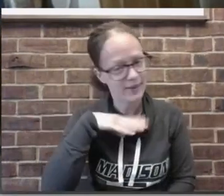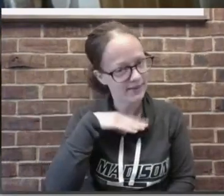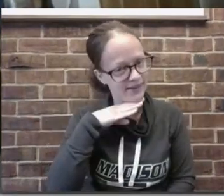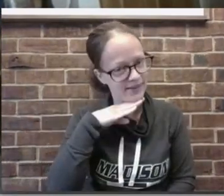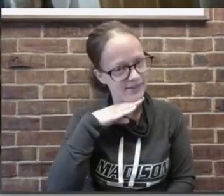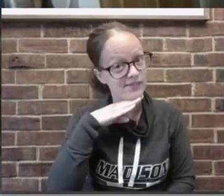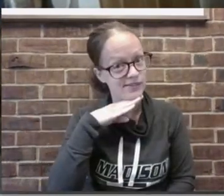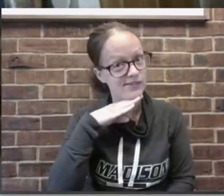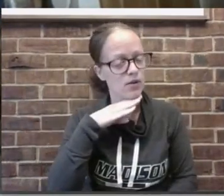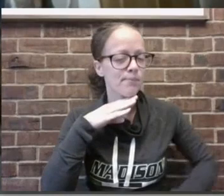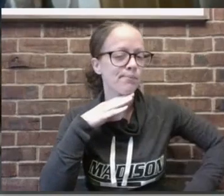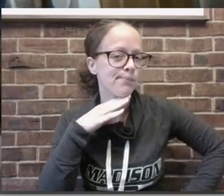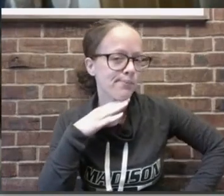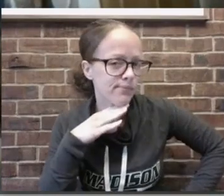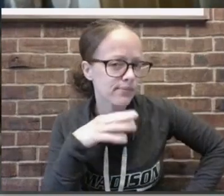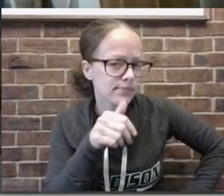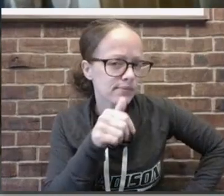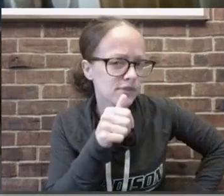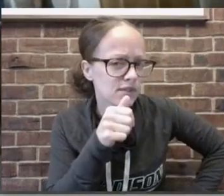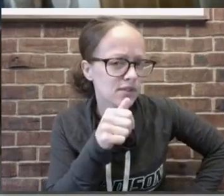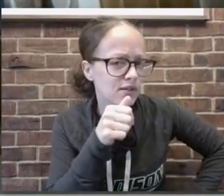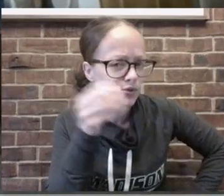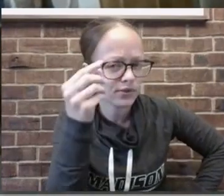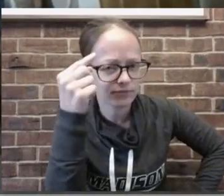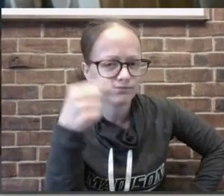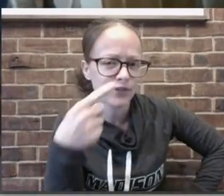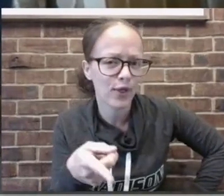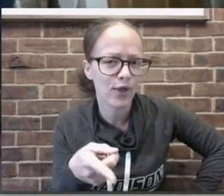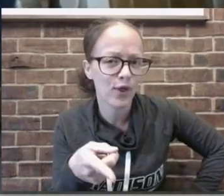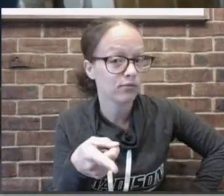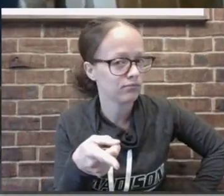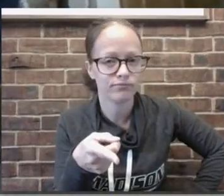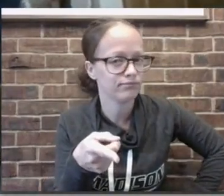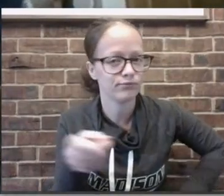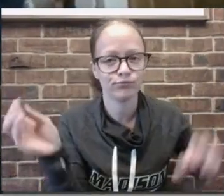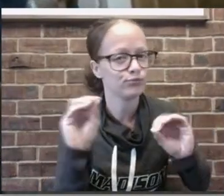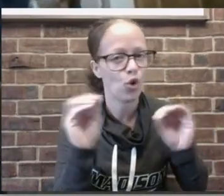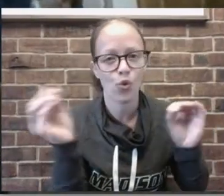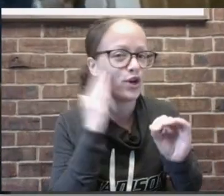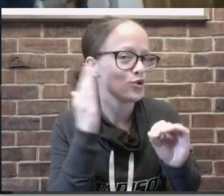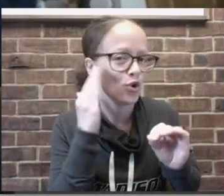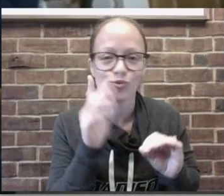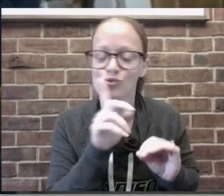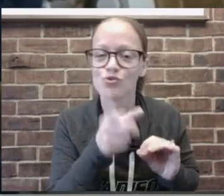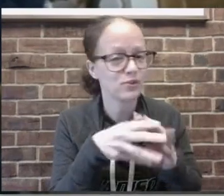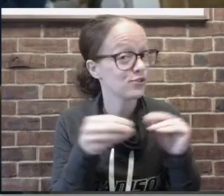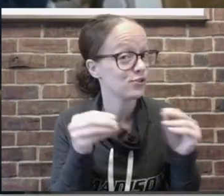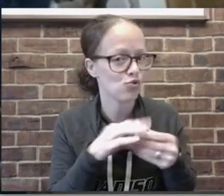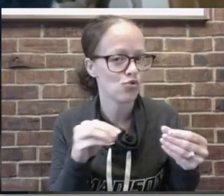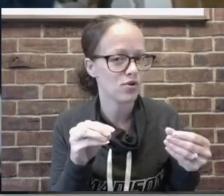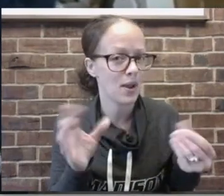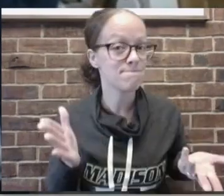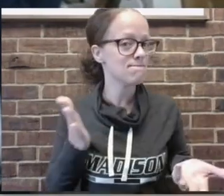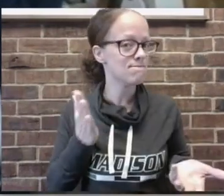but I'll let you in on a little secret nobody knows the real story because nobody has ever heard my